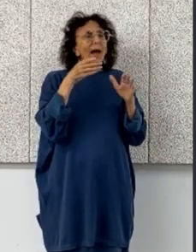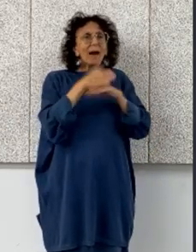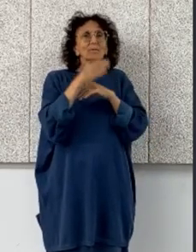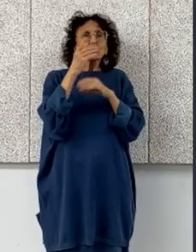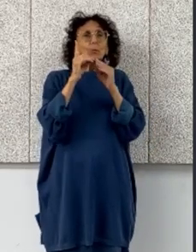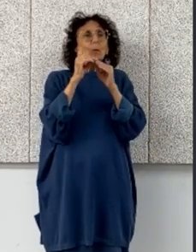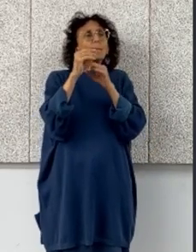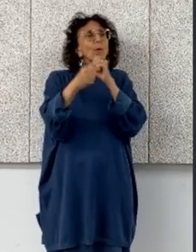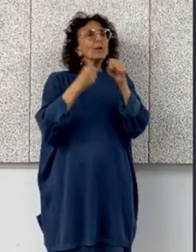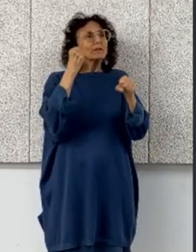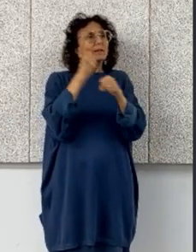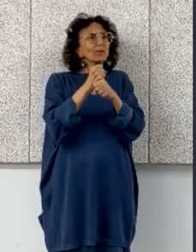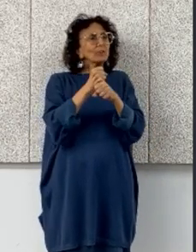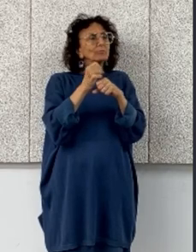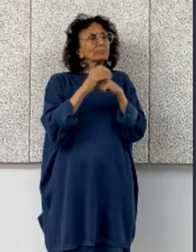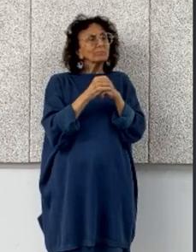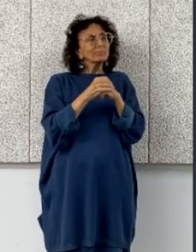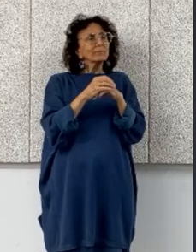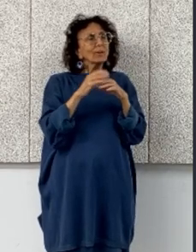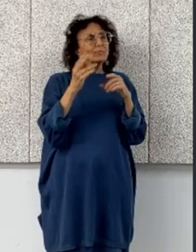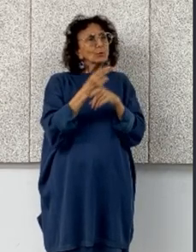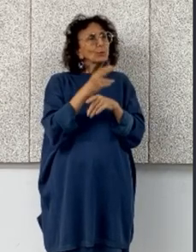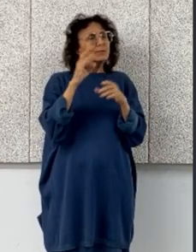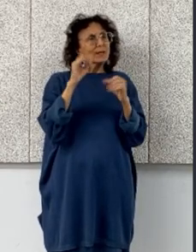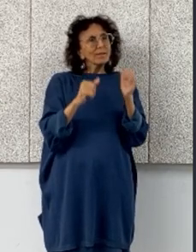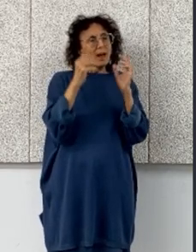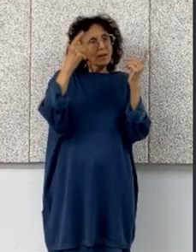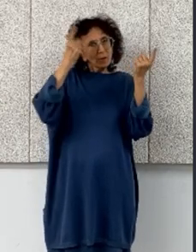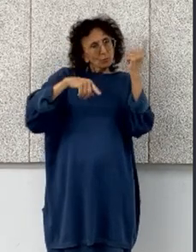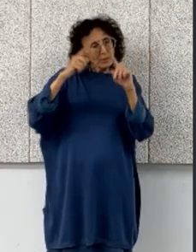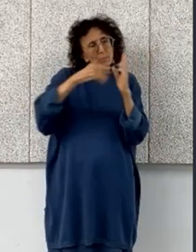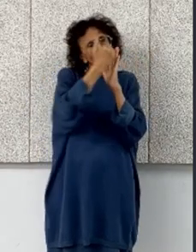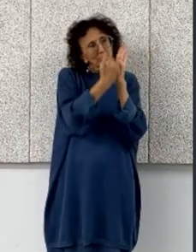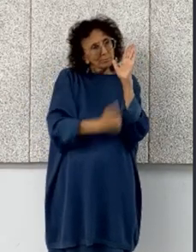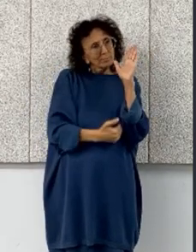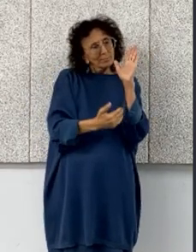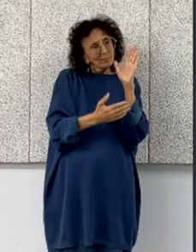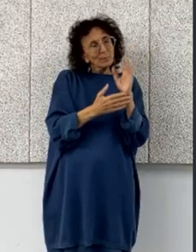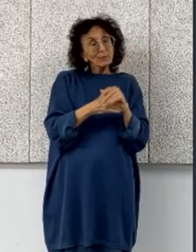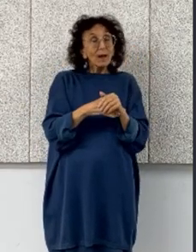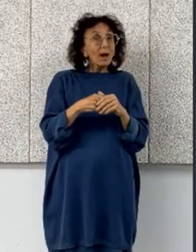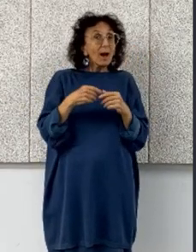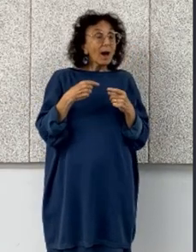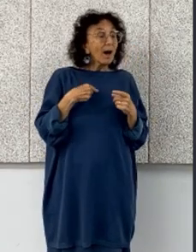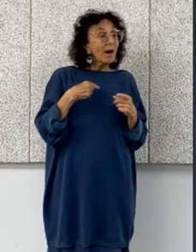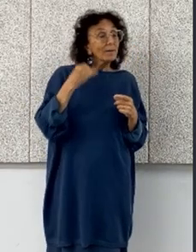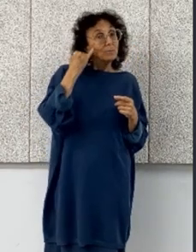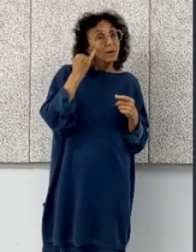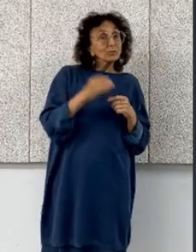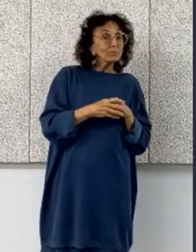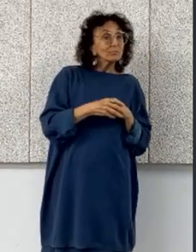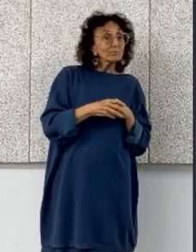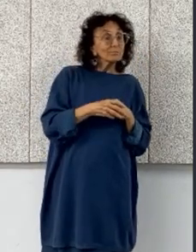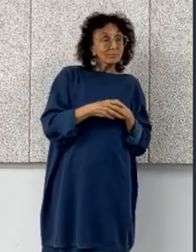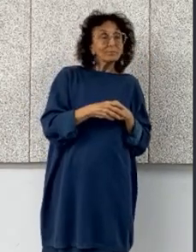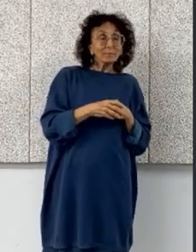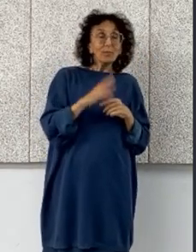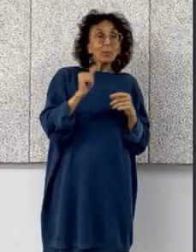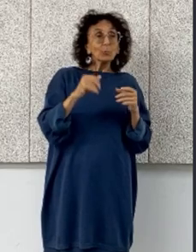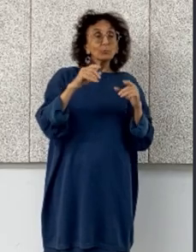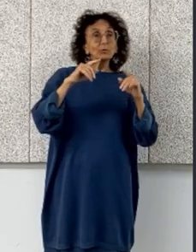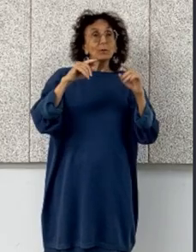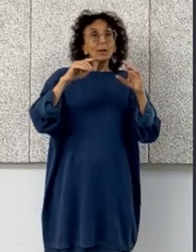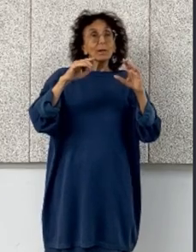year in terms of using that tool, though I suspect that will serve you well.